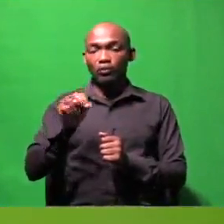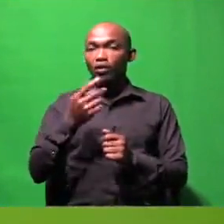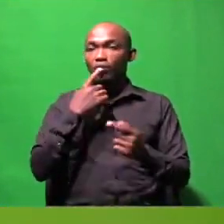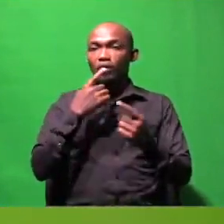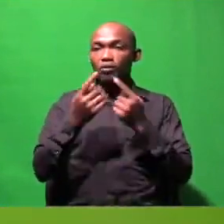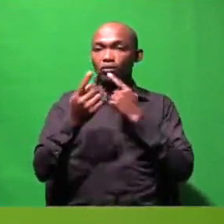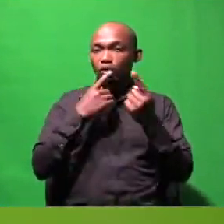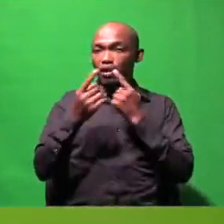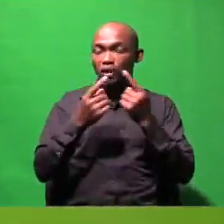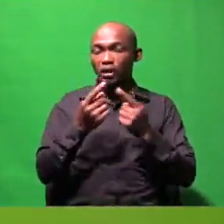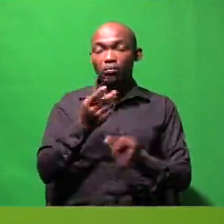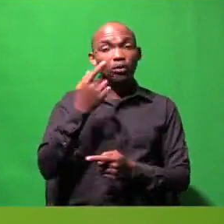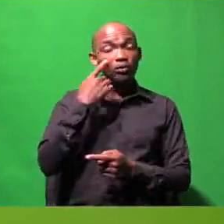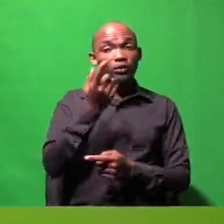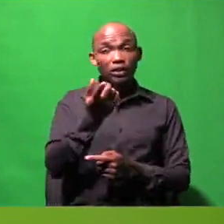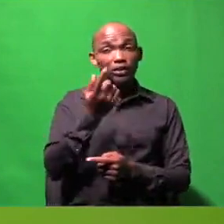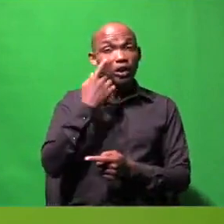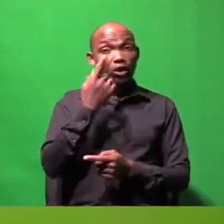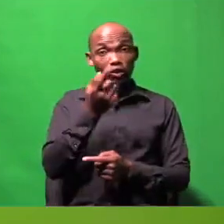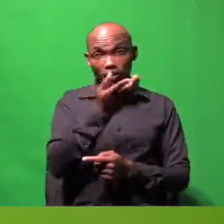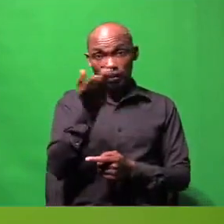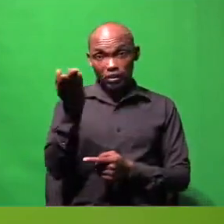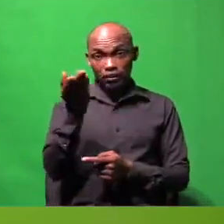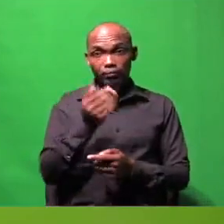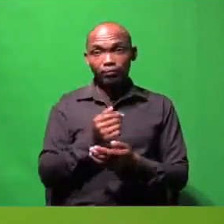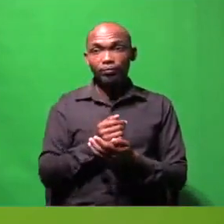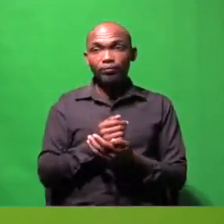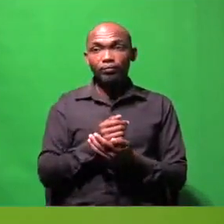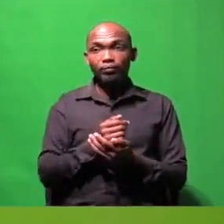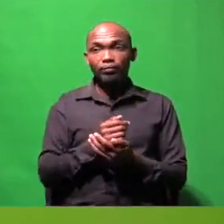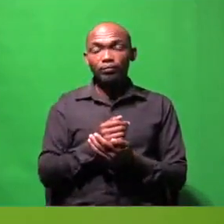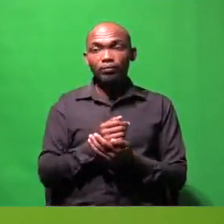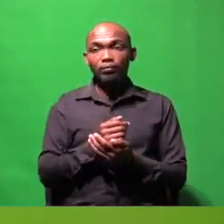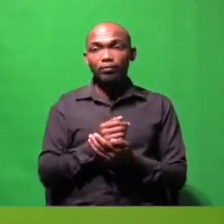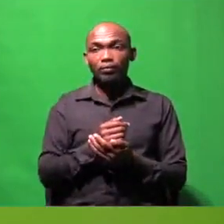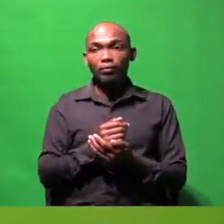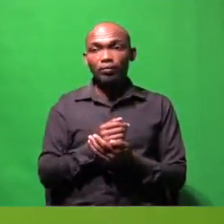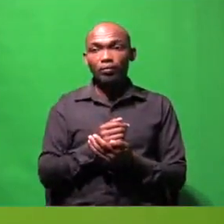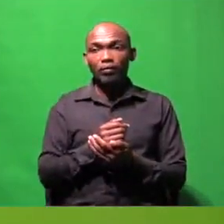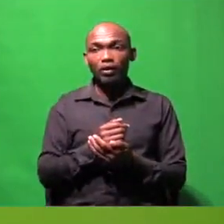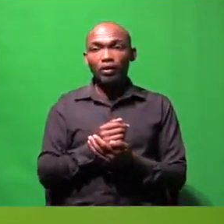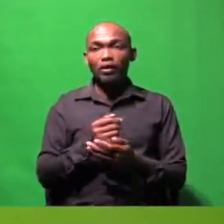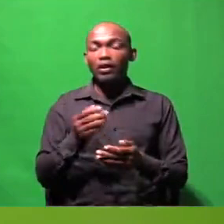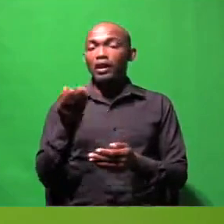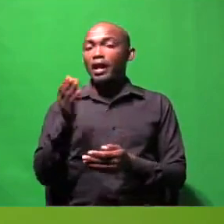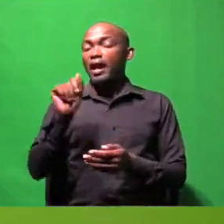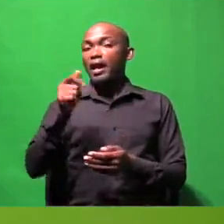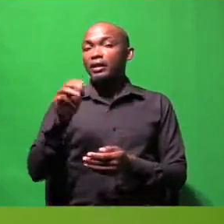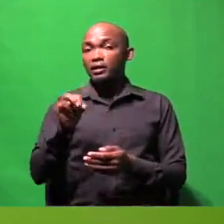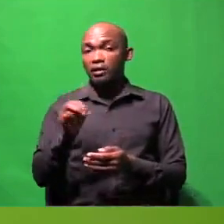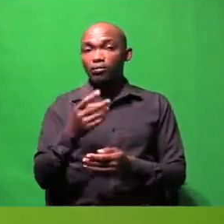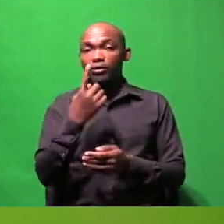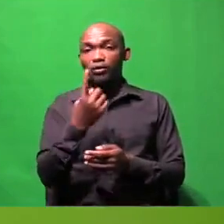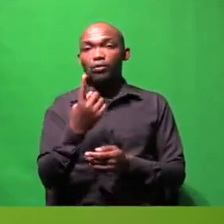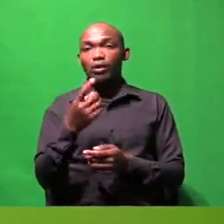look at this. One element consists of one type of atom. This one, atom of one element differ from